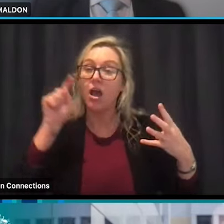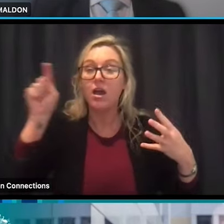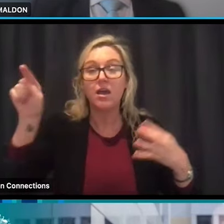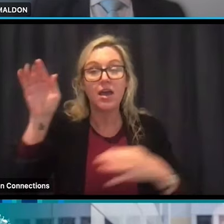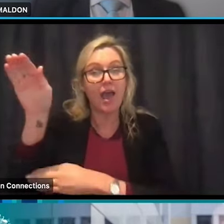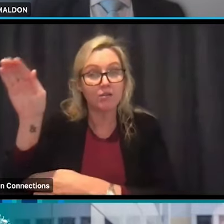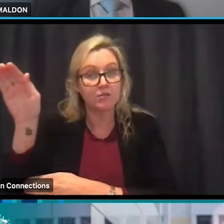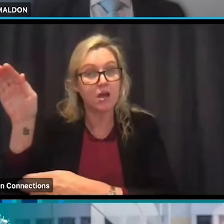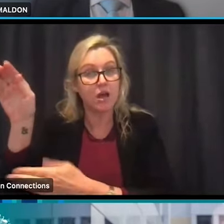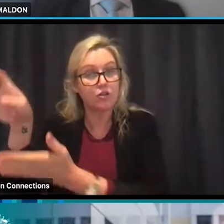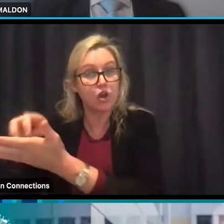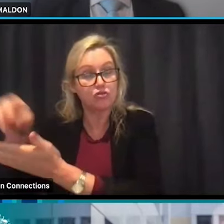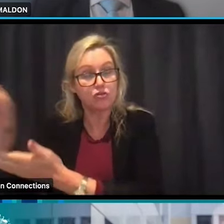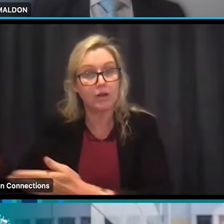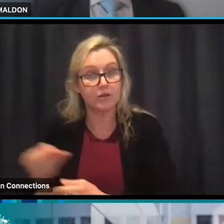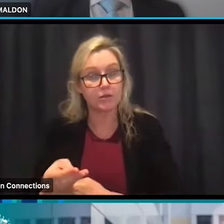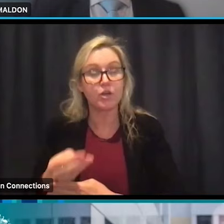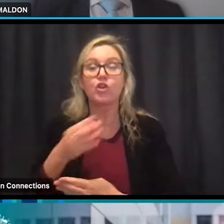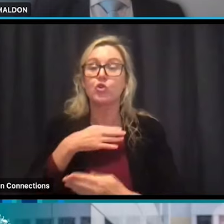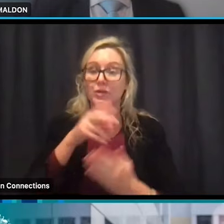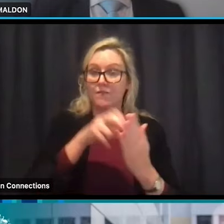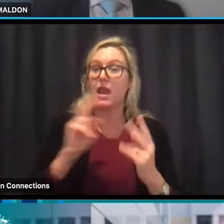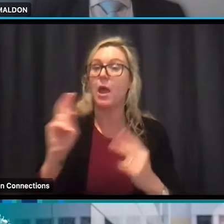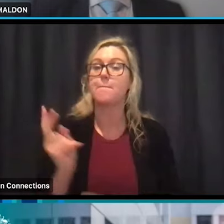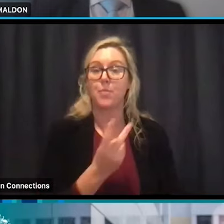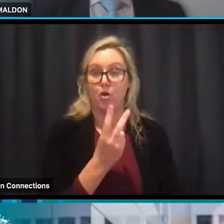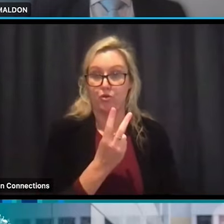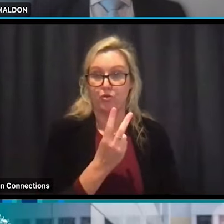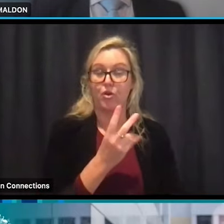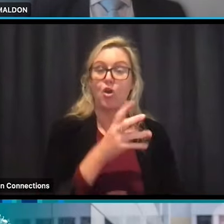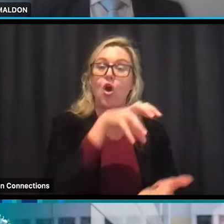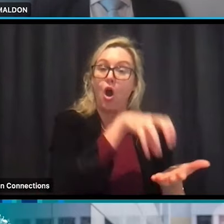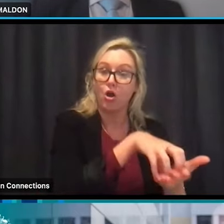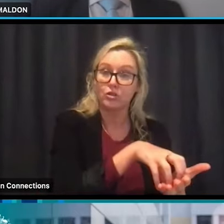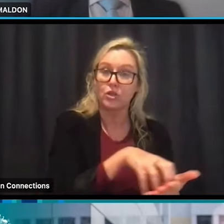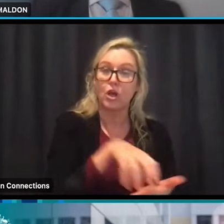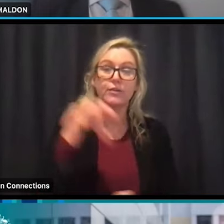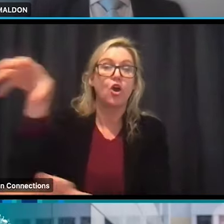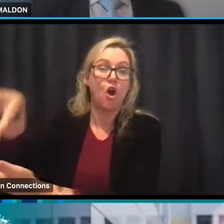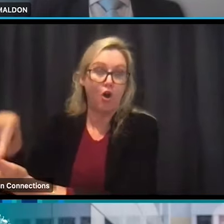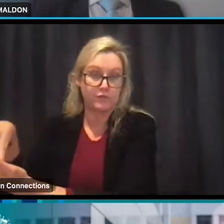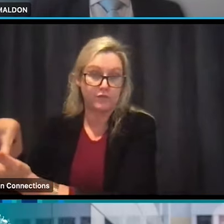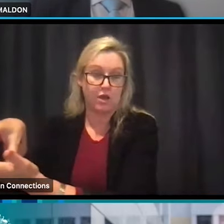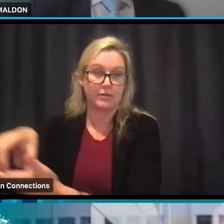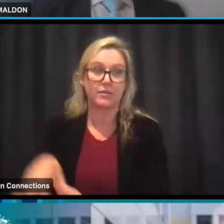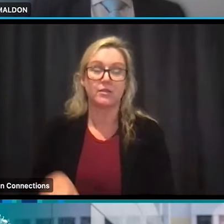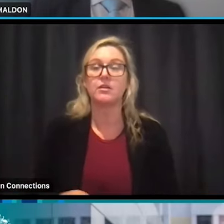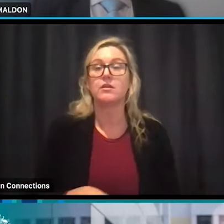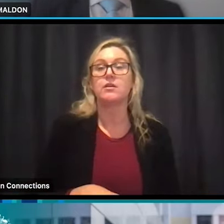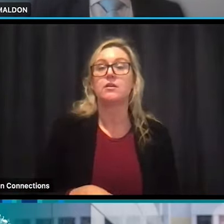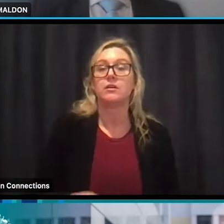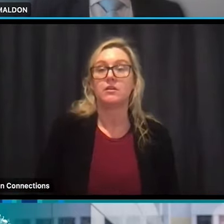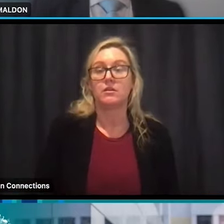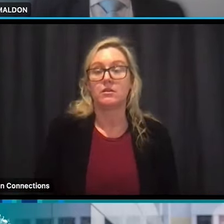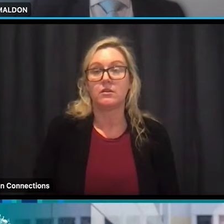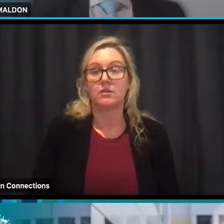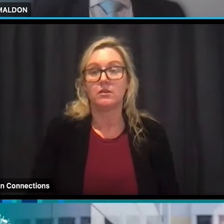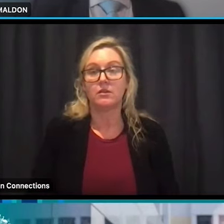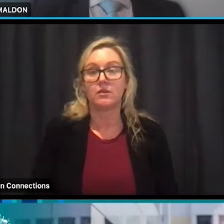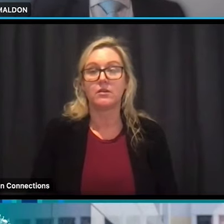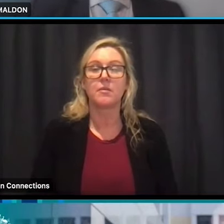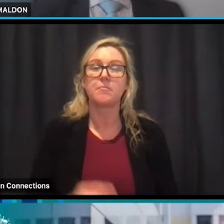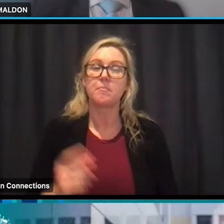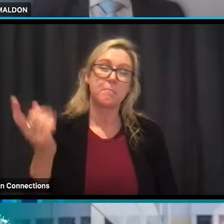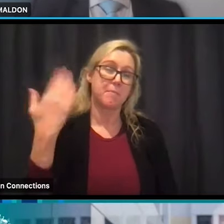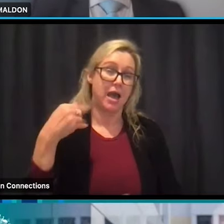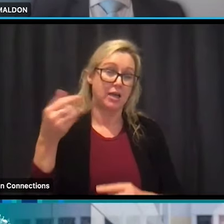internal catering on site and contract catering off site. So you can see that in the highlighted fields on the screen. I think it was on the